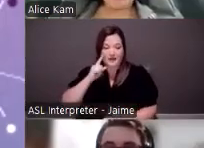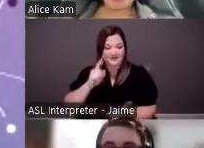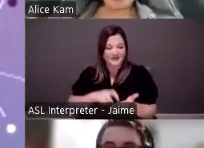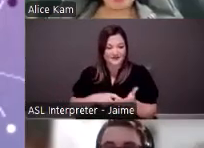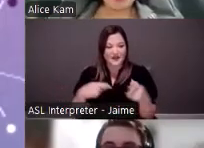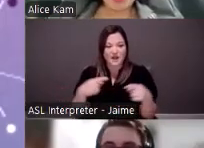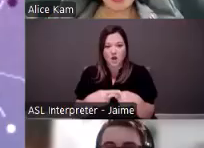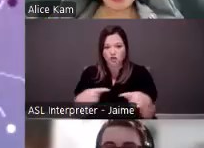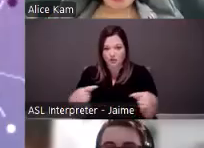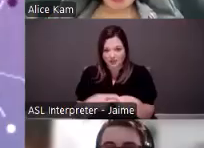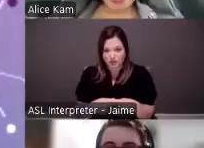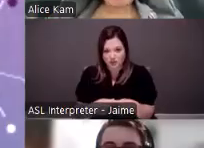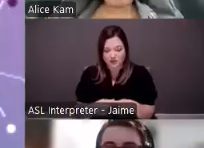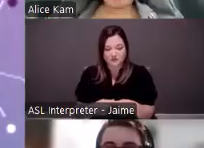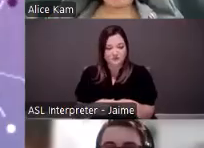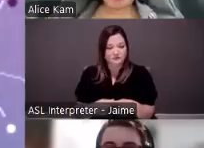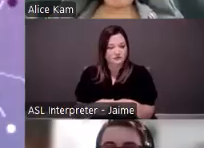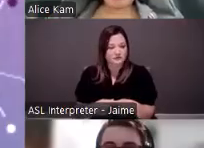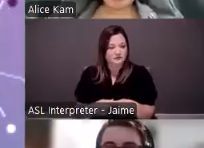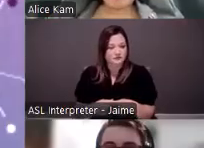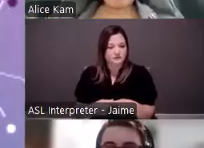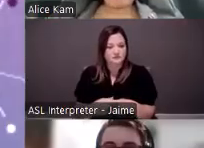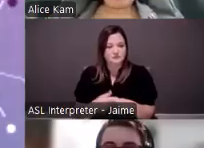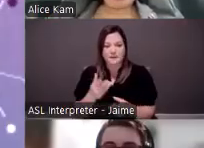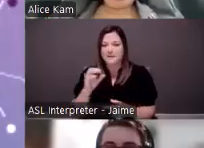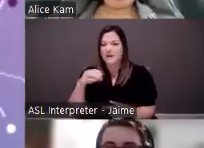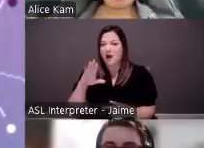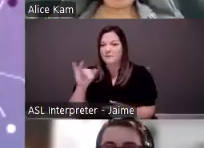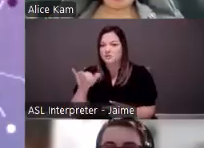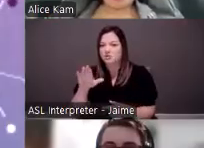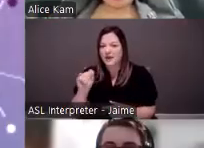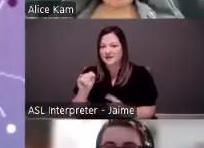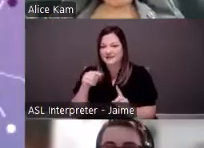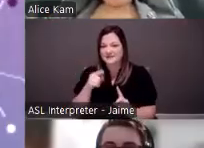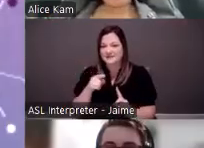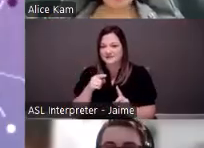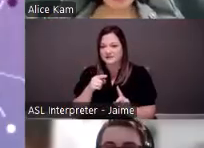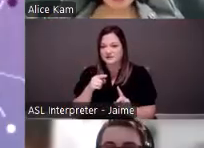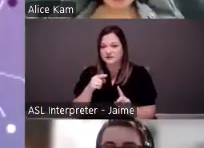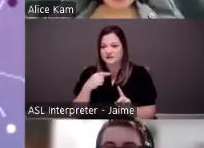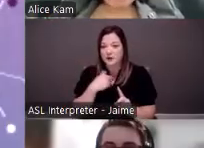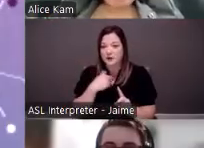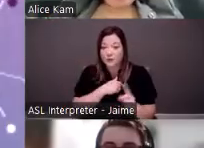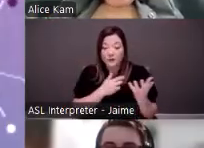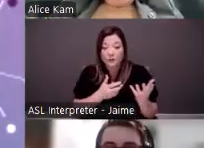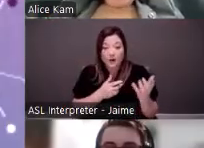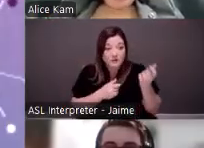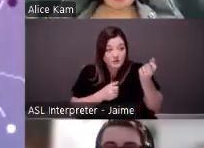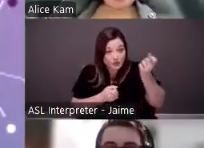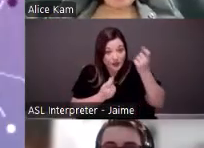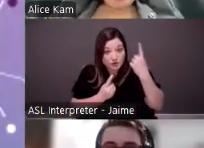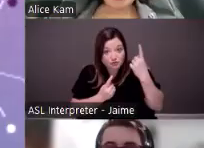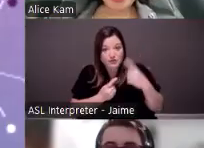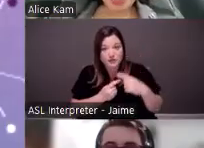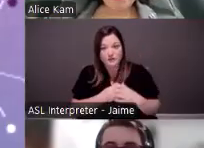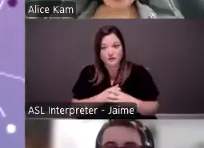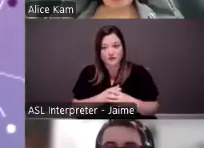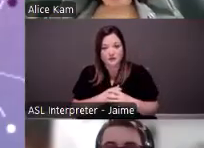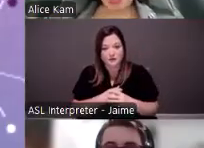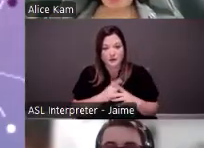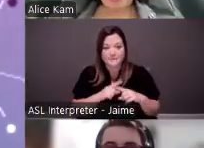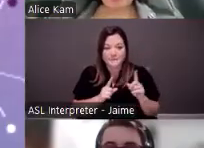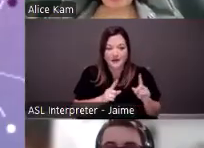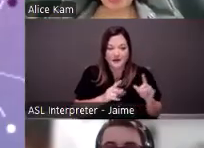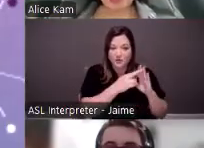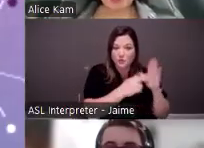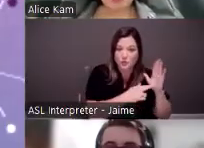the rules and object. Sometimes the object is we want to be understood, but then the rules in the system may not